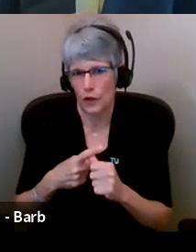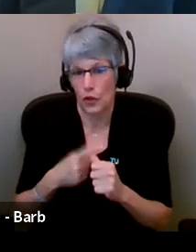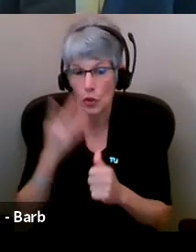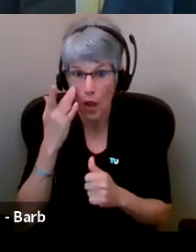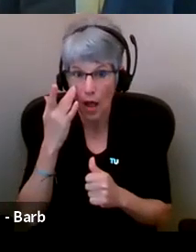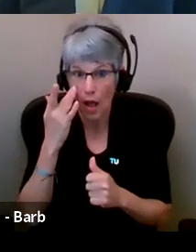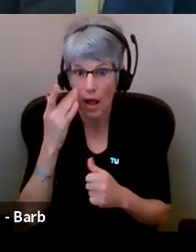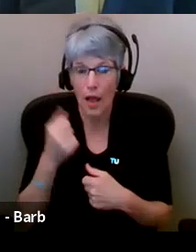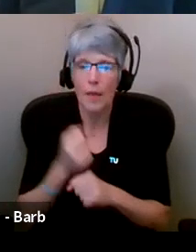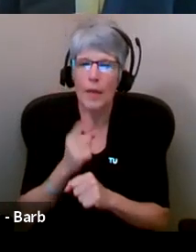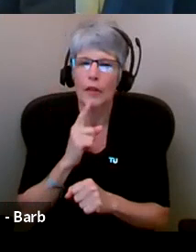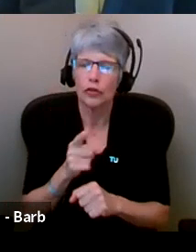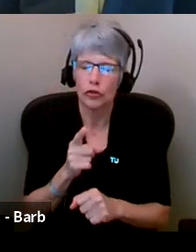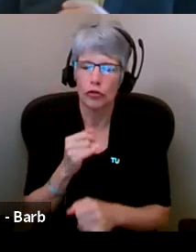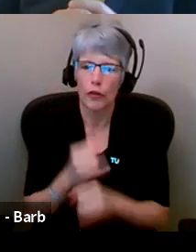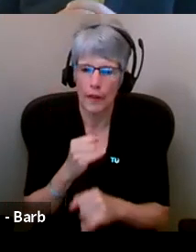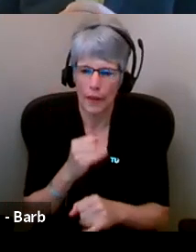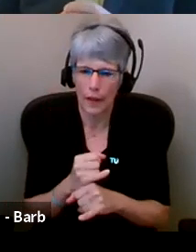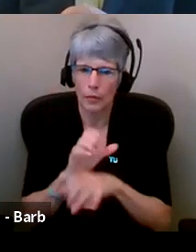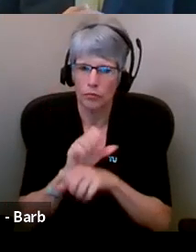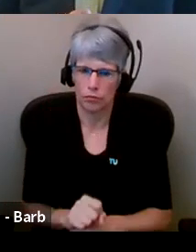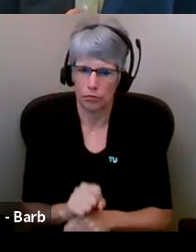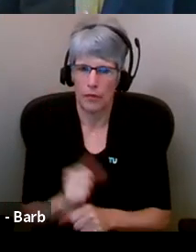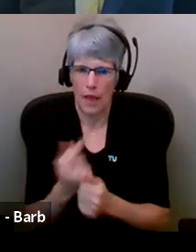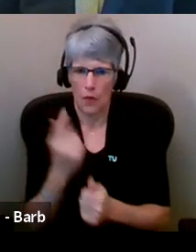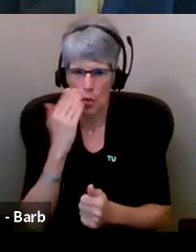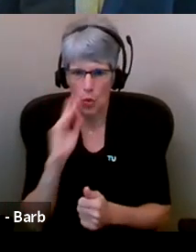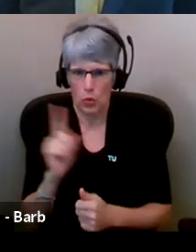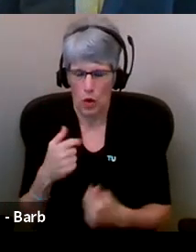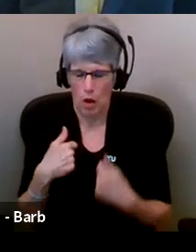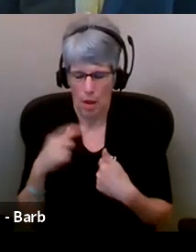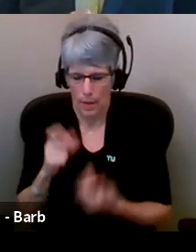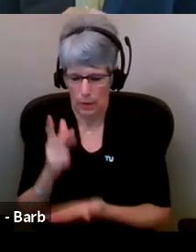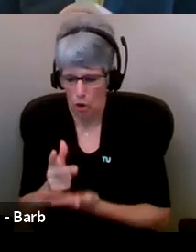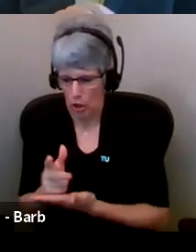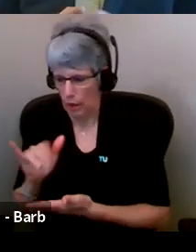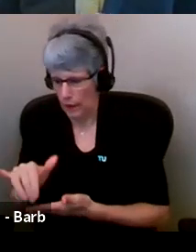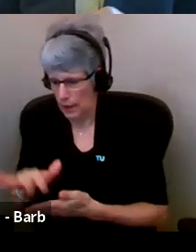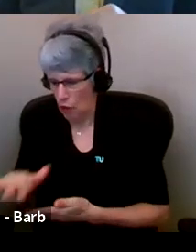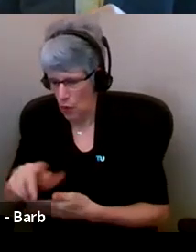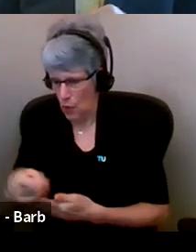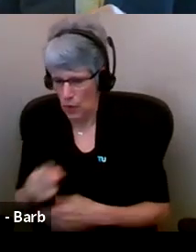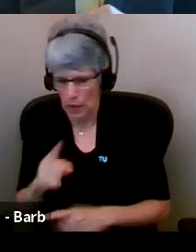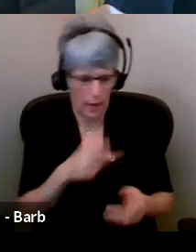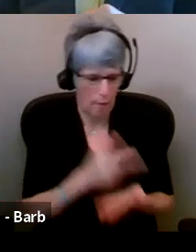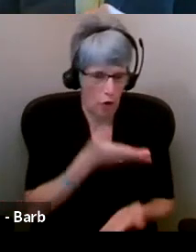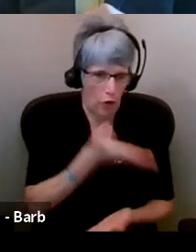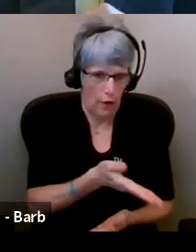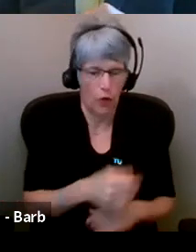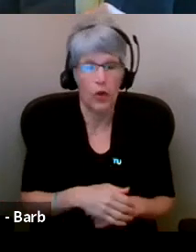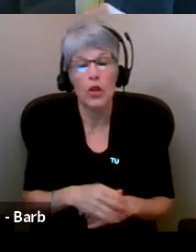get the campus into a place where everyone knows that they park in certain areas and not in others. So for those who are